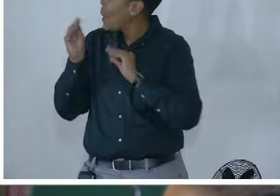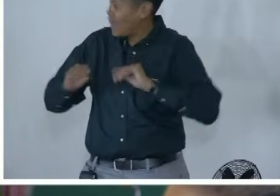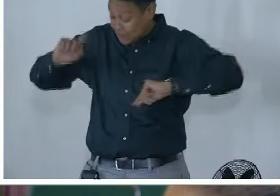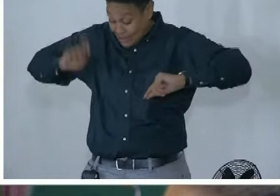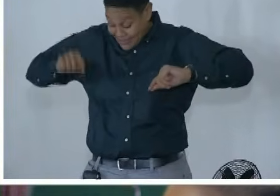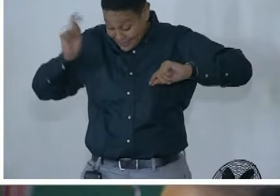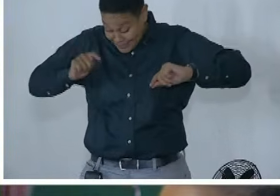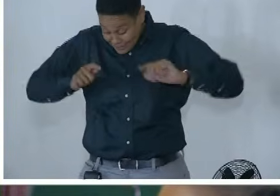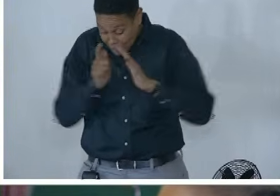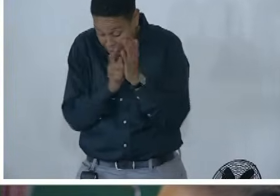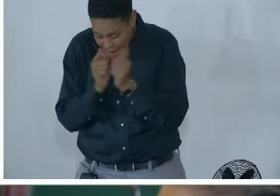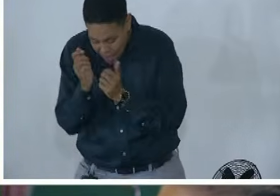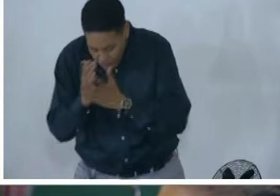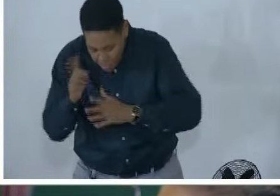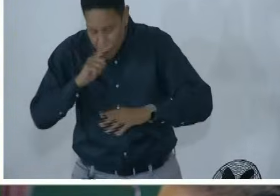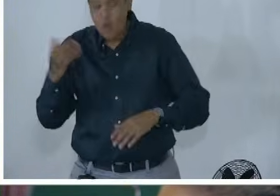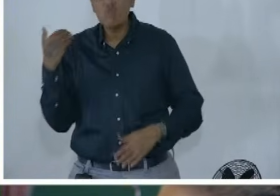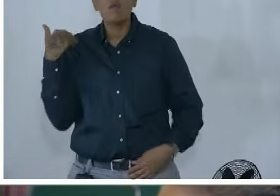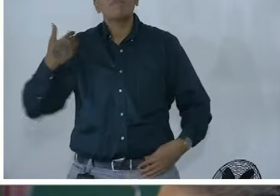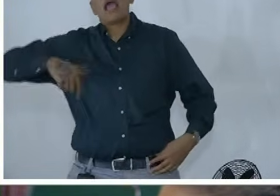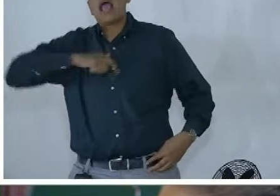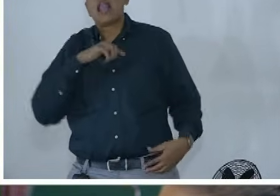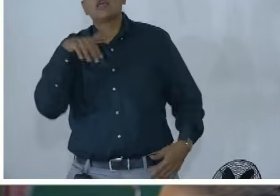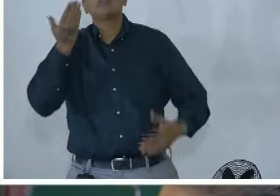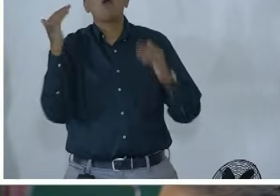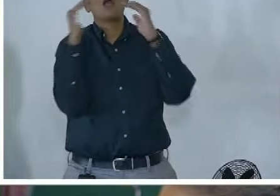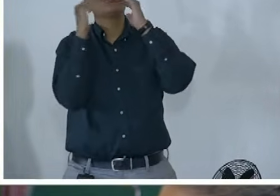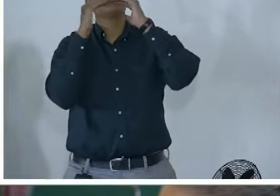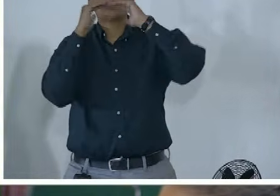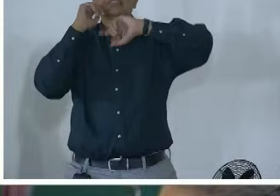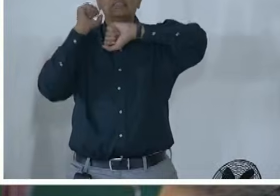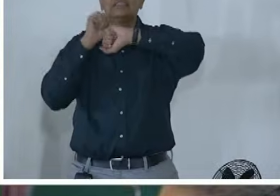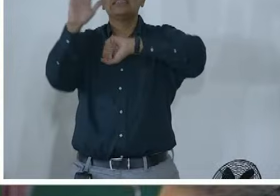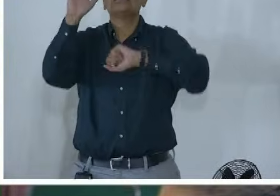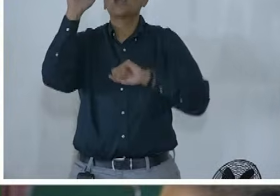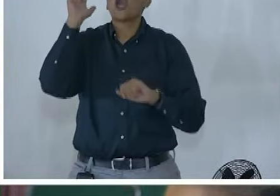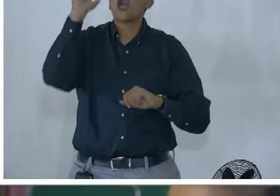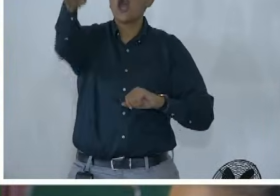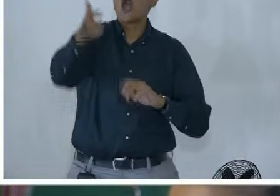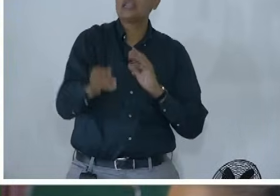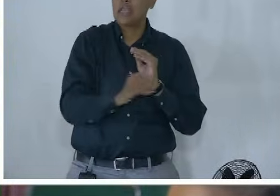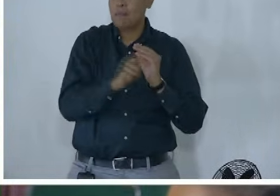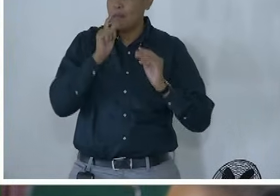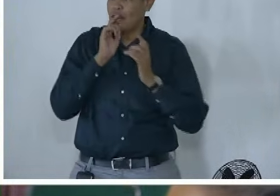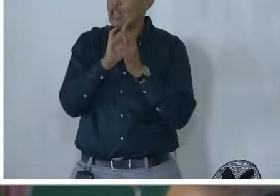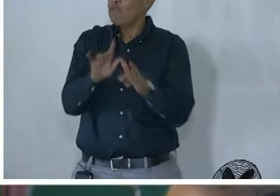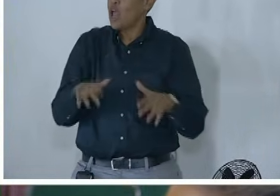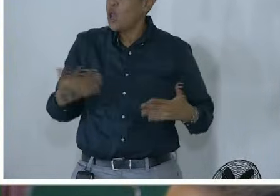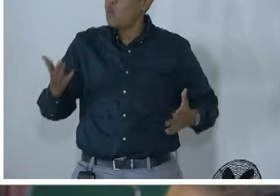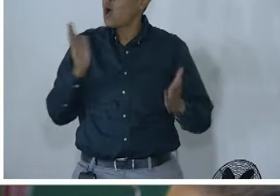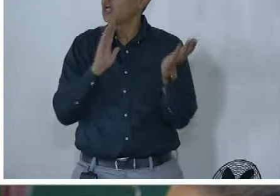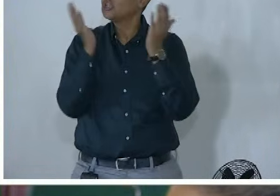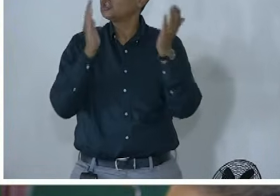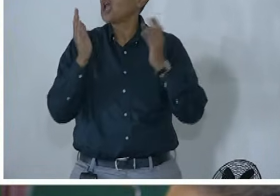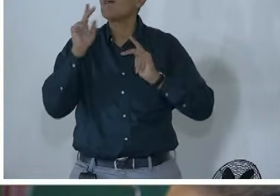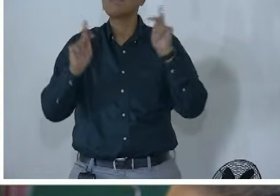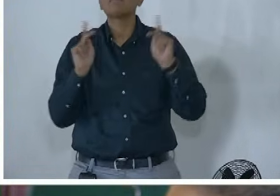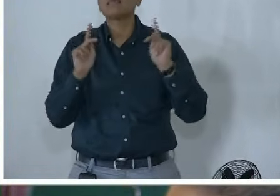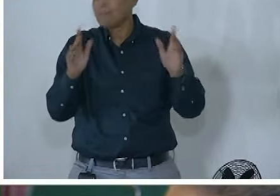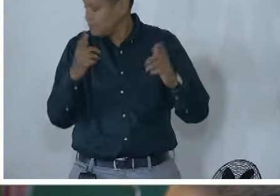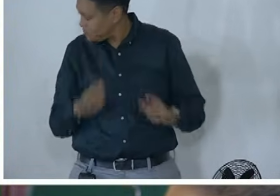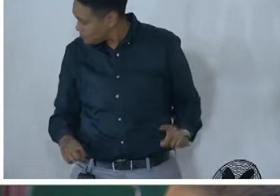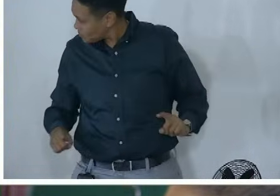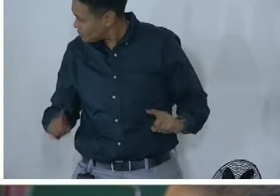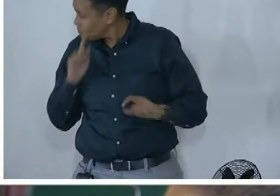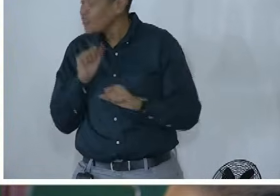as this bill reminds us that justice is ultimately about serving people.